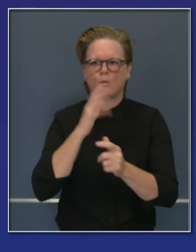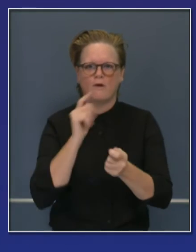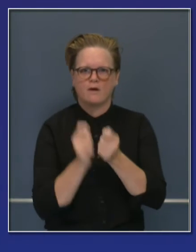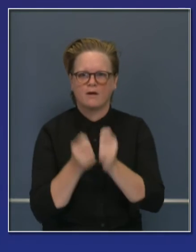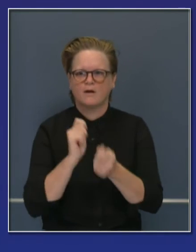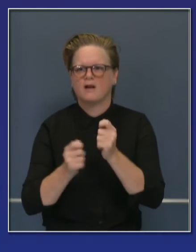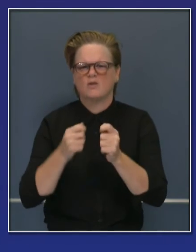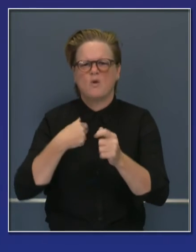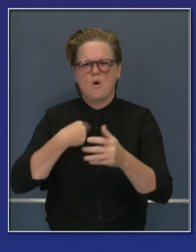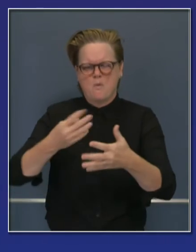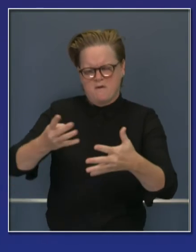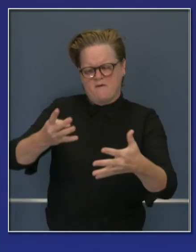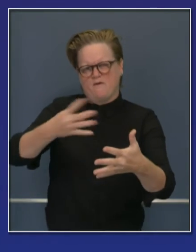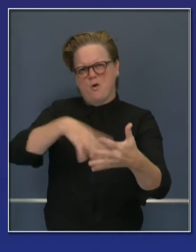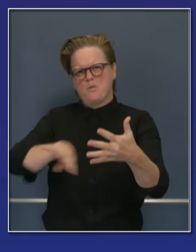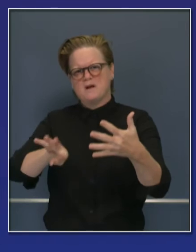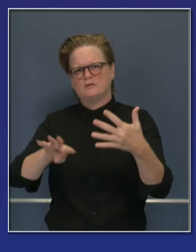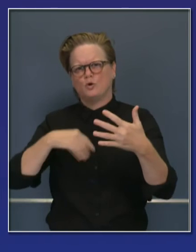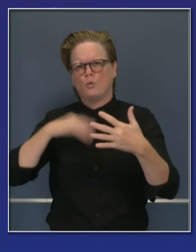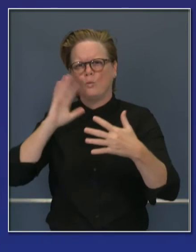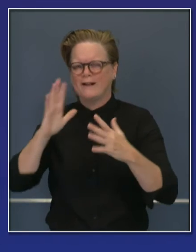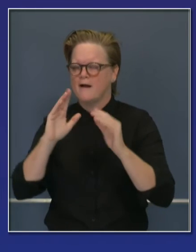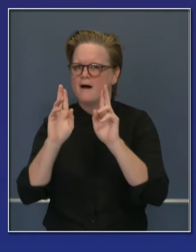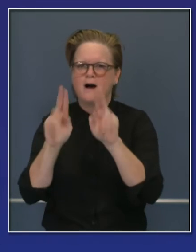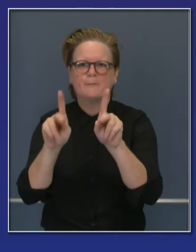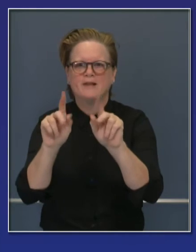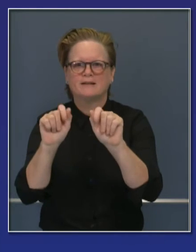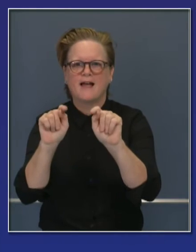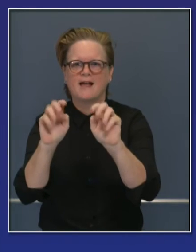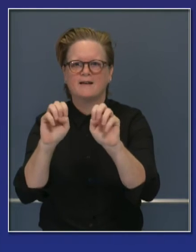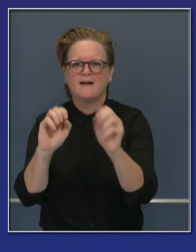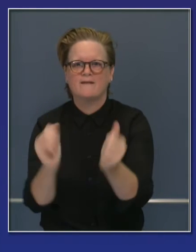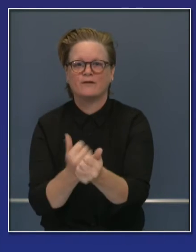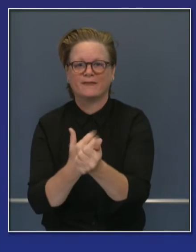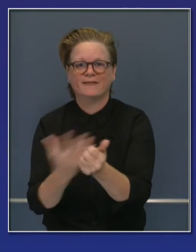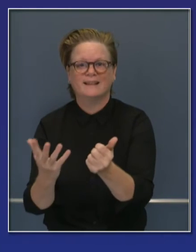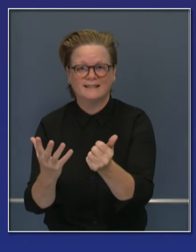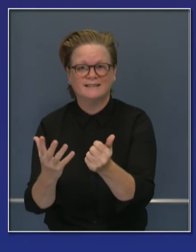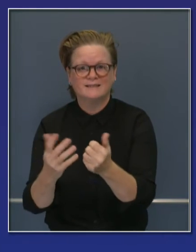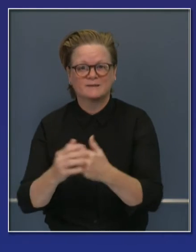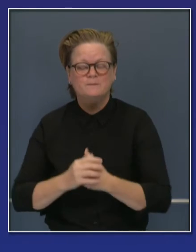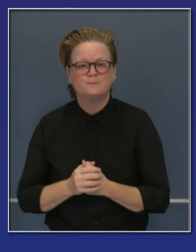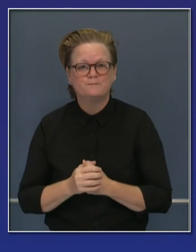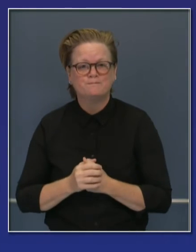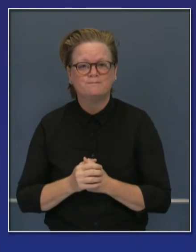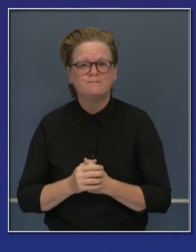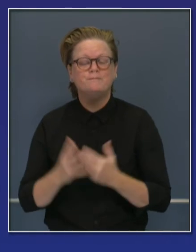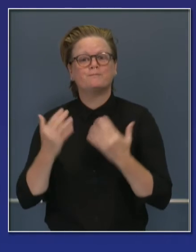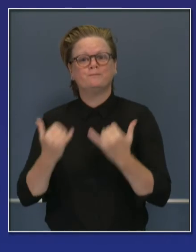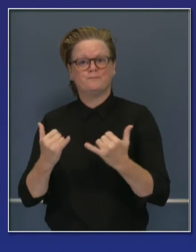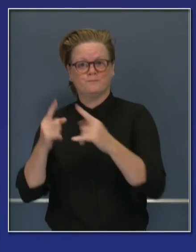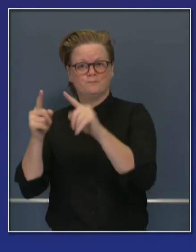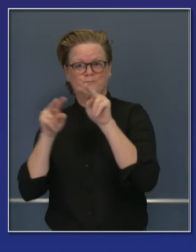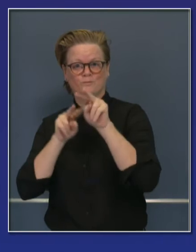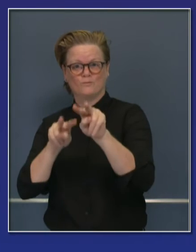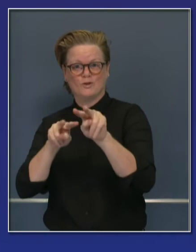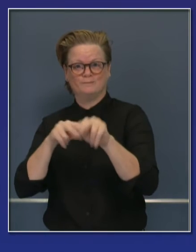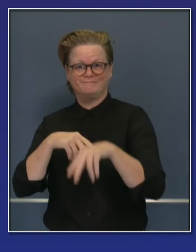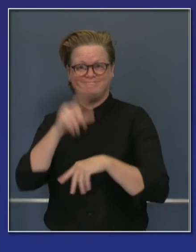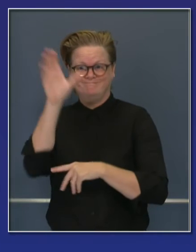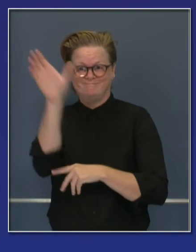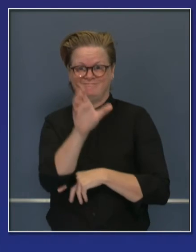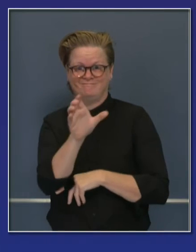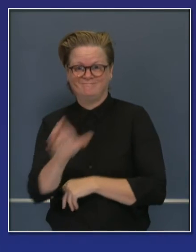stay-at-home related to these non-essential activities. Well, the specifics on the status of these tiers. I want to remind